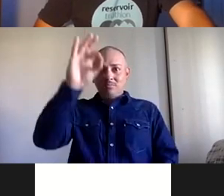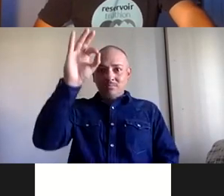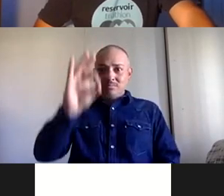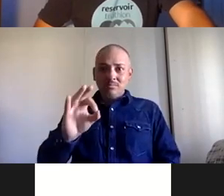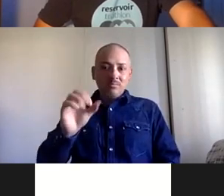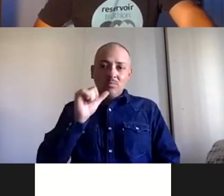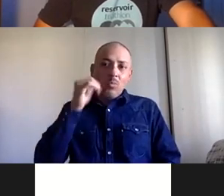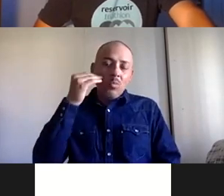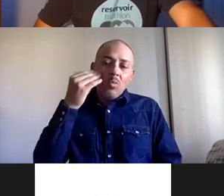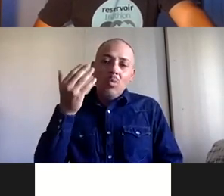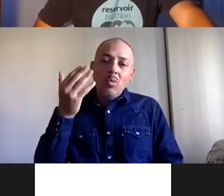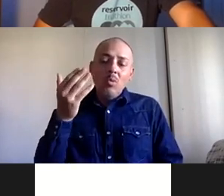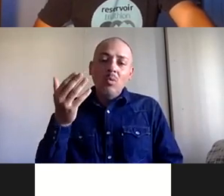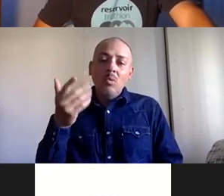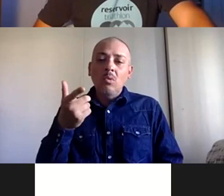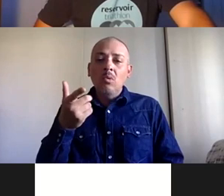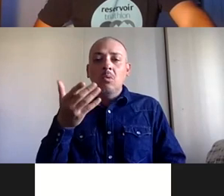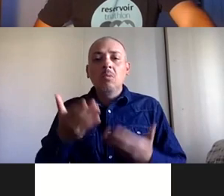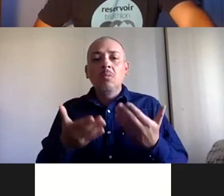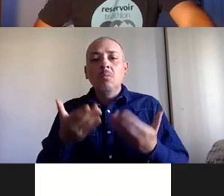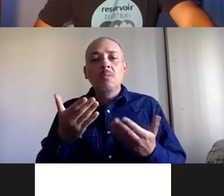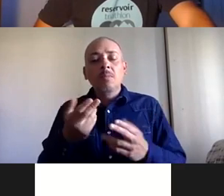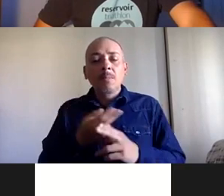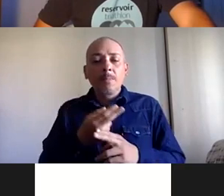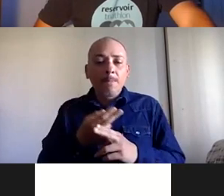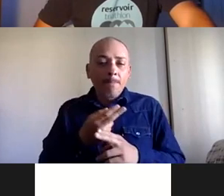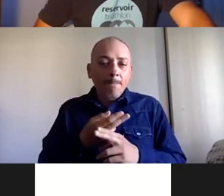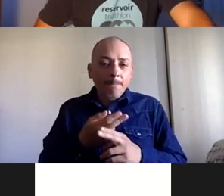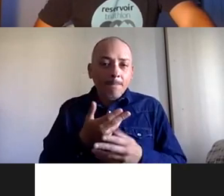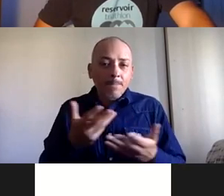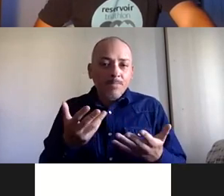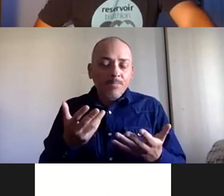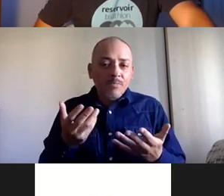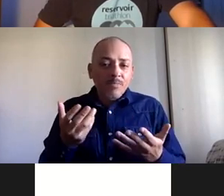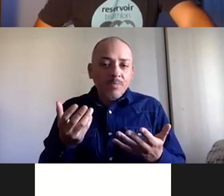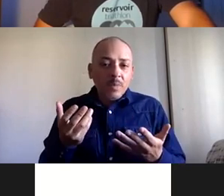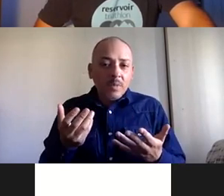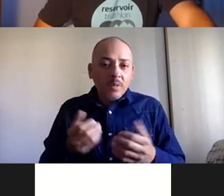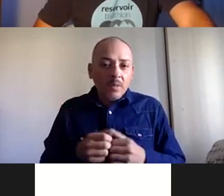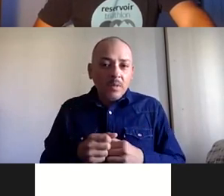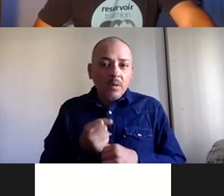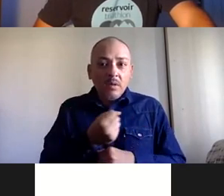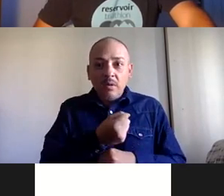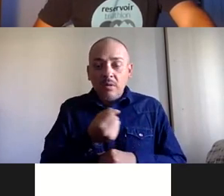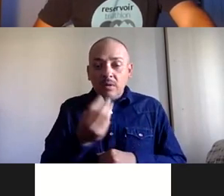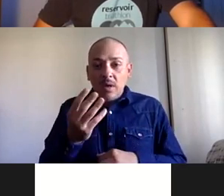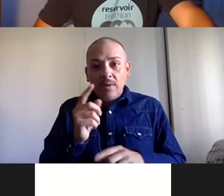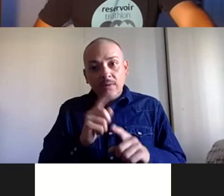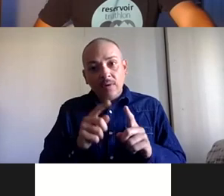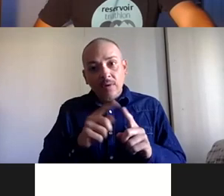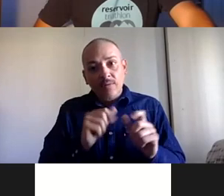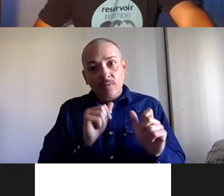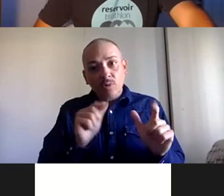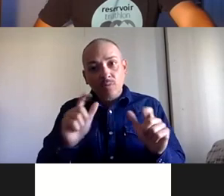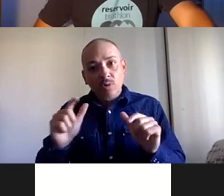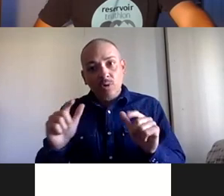down. So we might want to use several screens so that we can